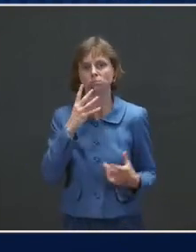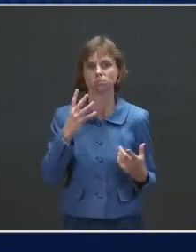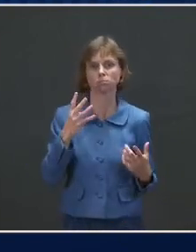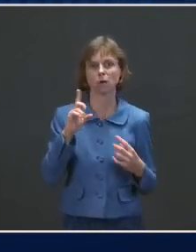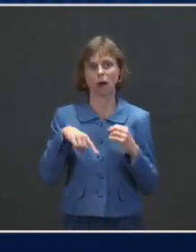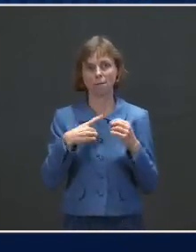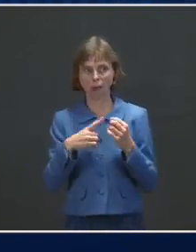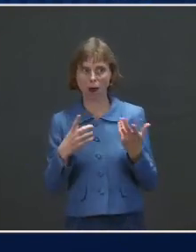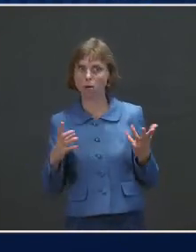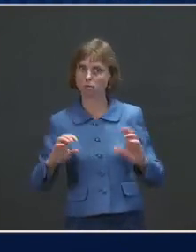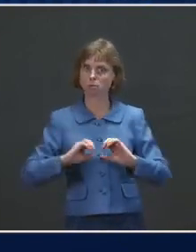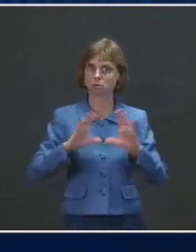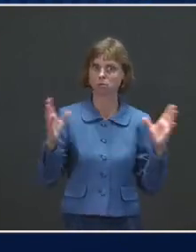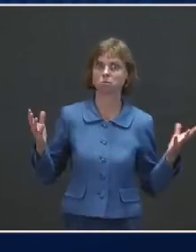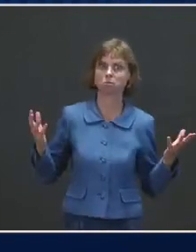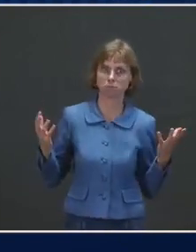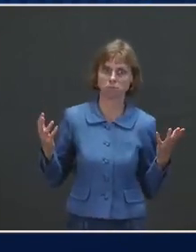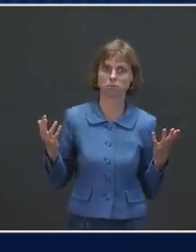clear that,